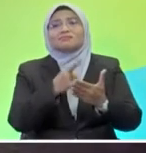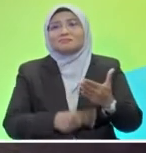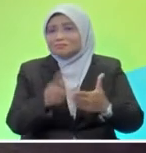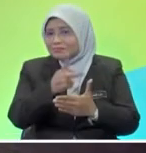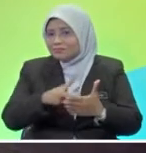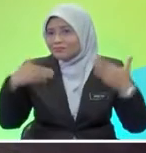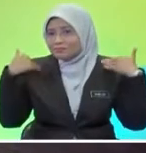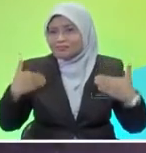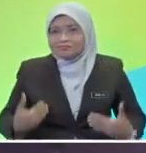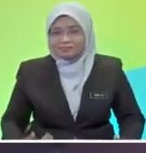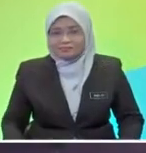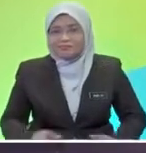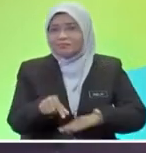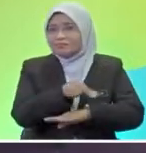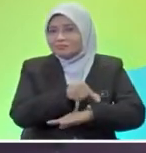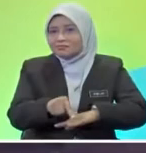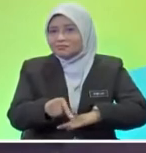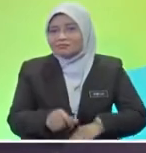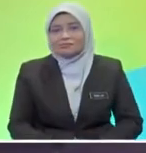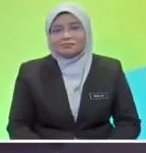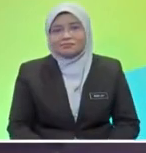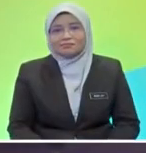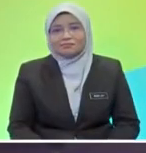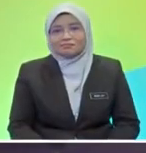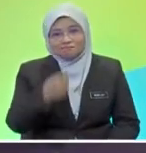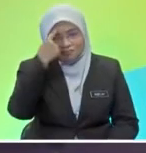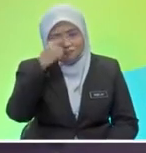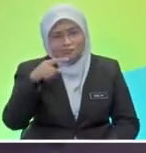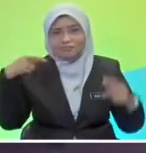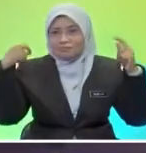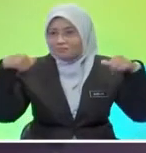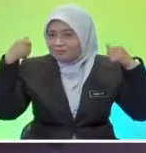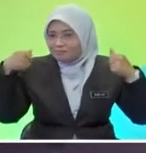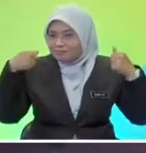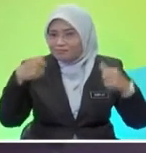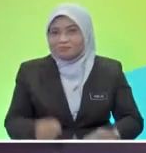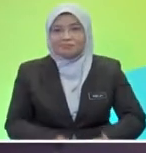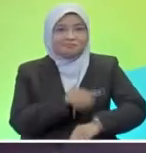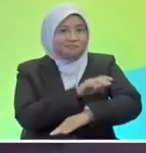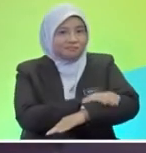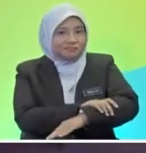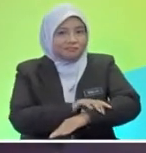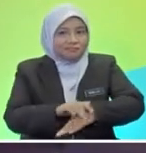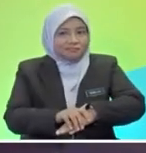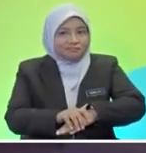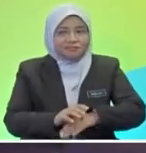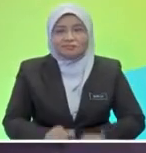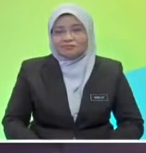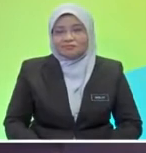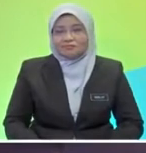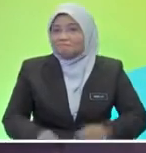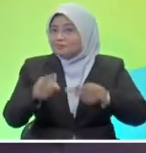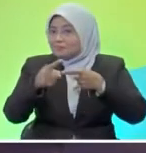skipping the rope? To move it, I'm using my hands. Okay. And to grab it, I'm using my fingers